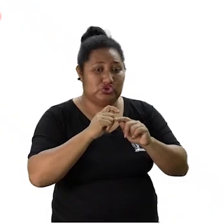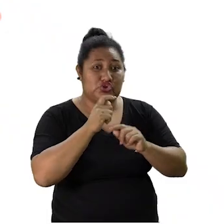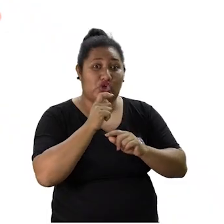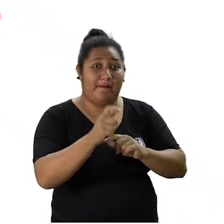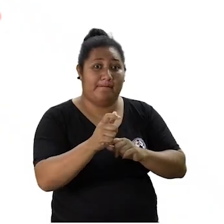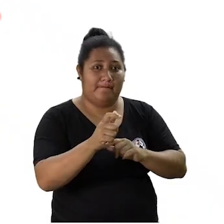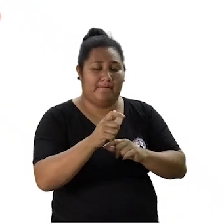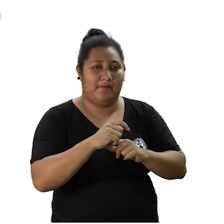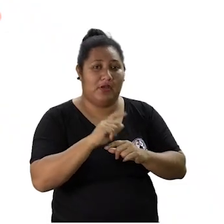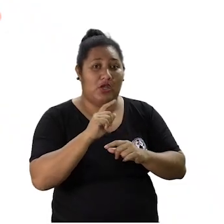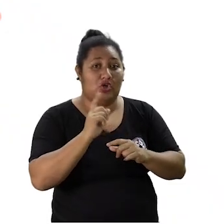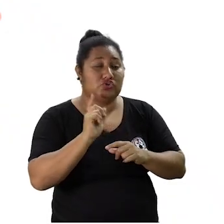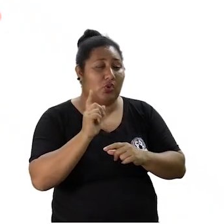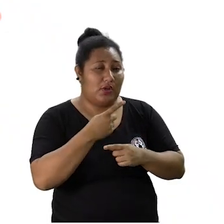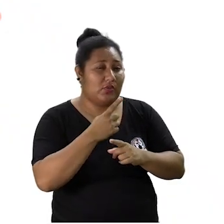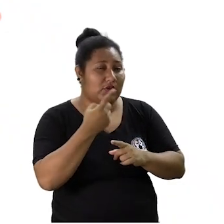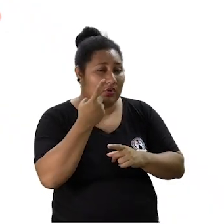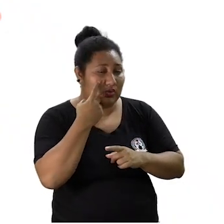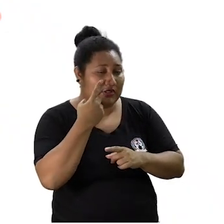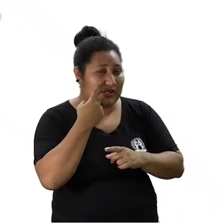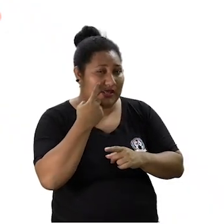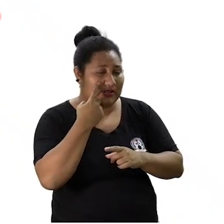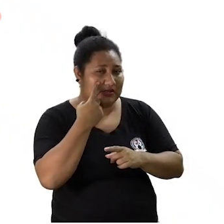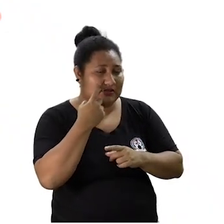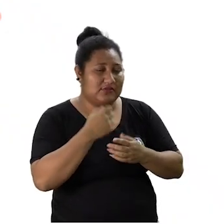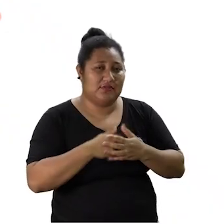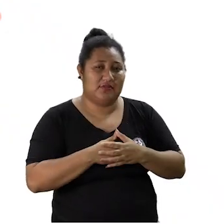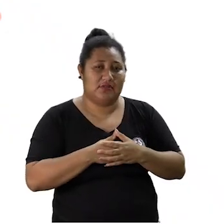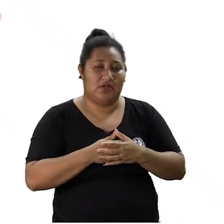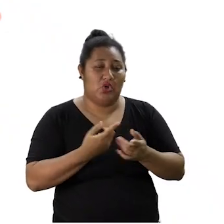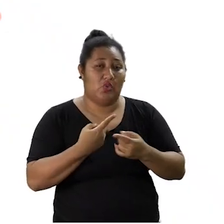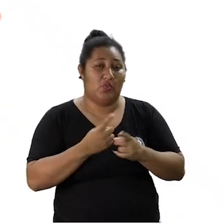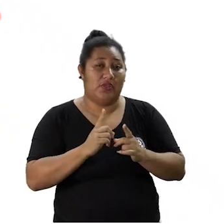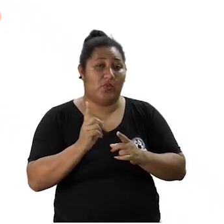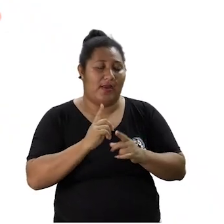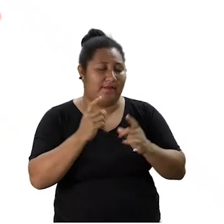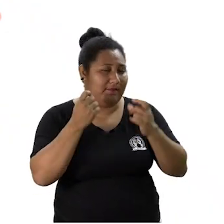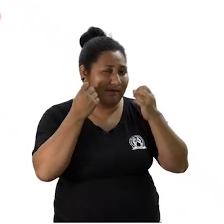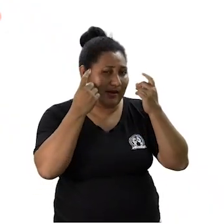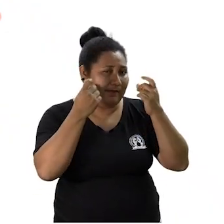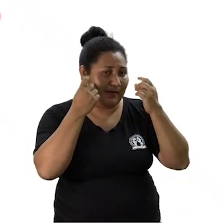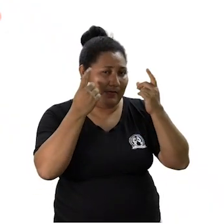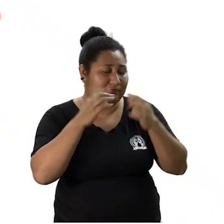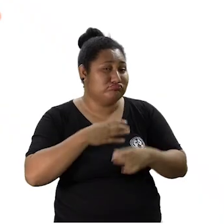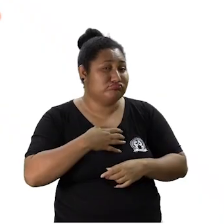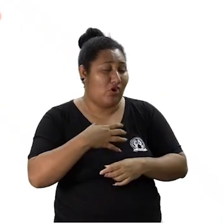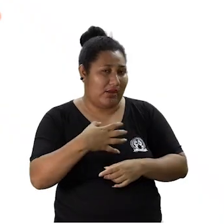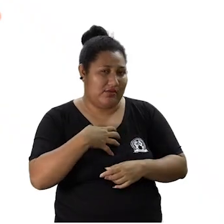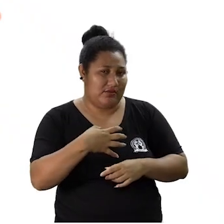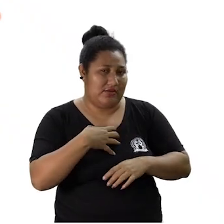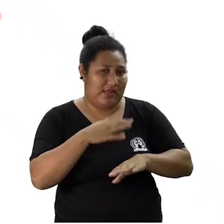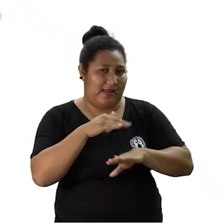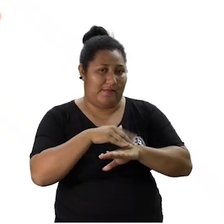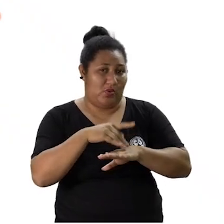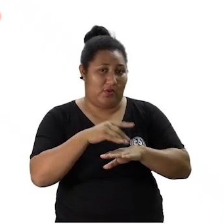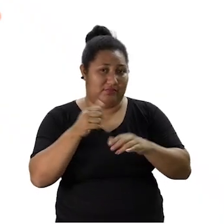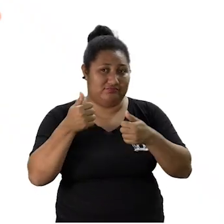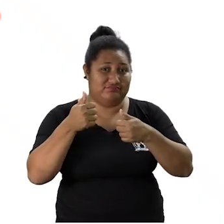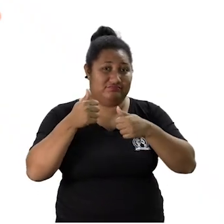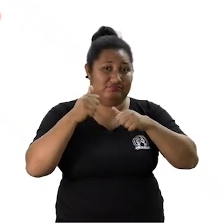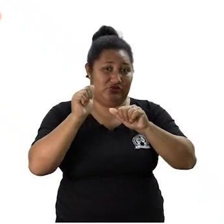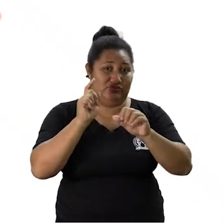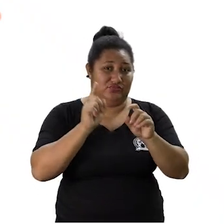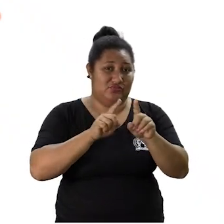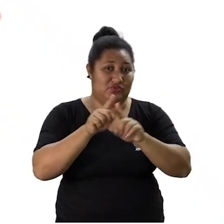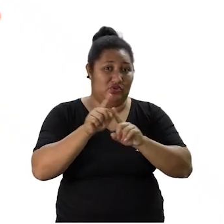ona tato titiloi. E tato te malamalama tili le learning outcome is to look